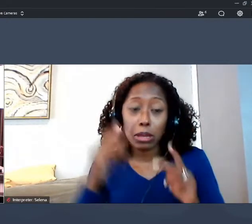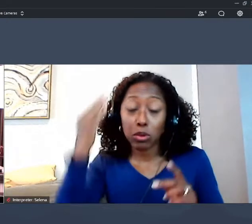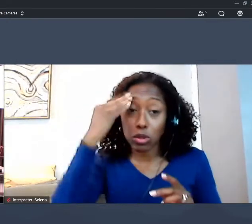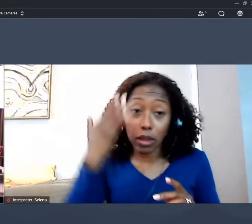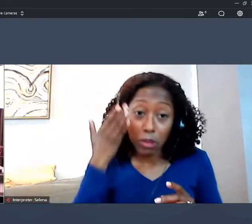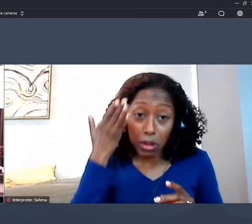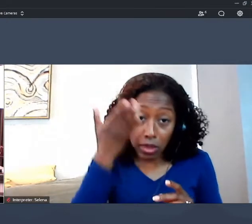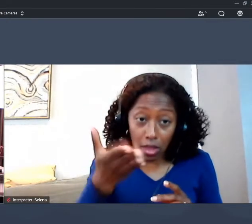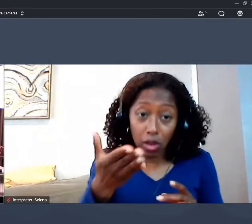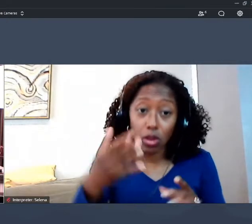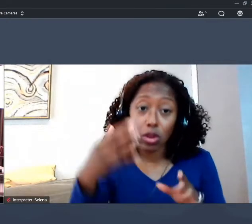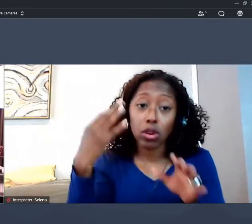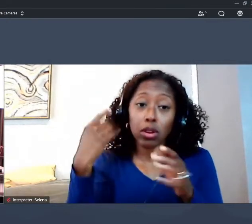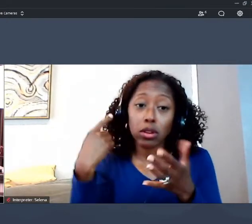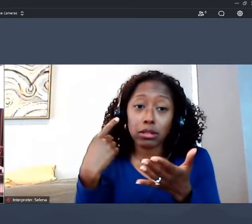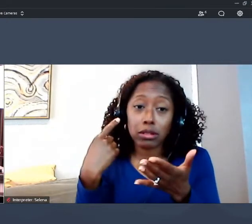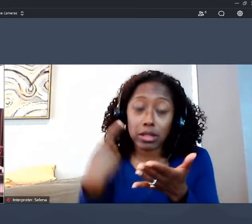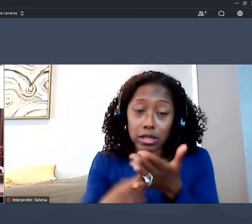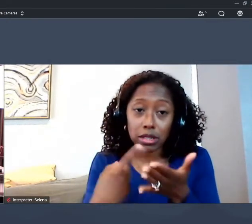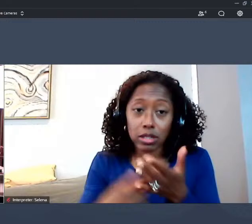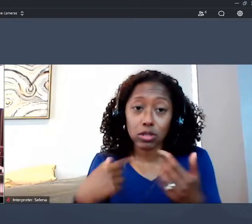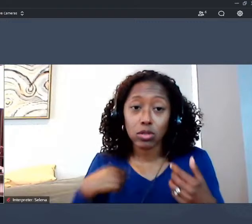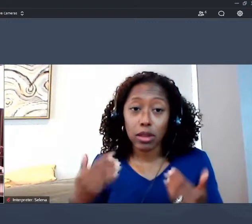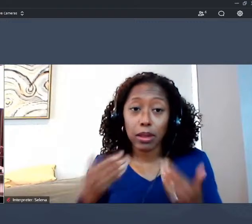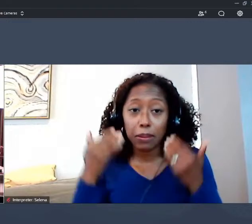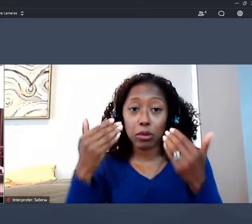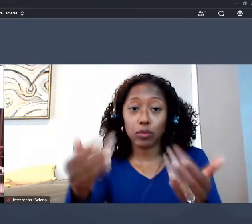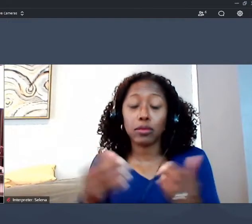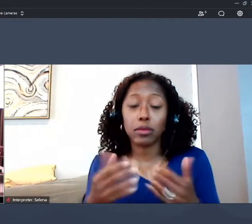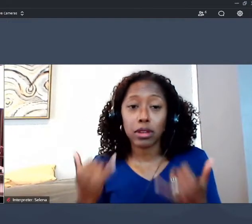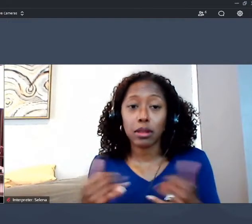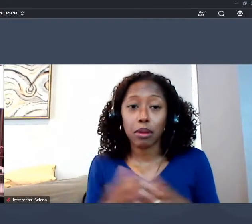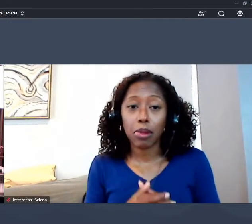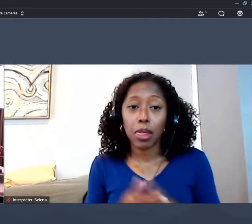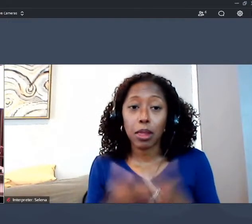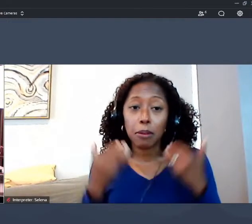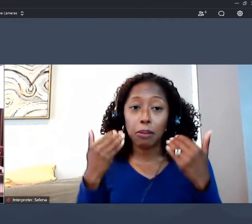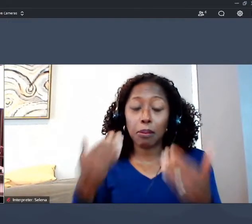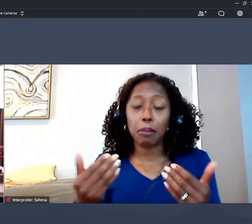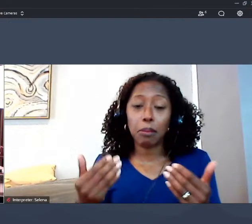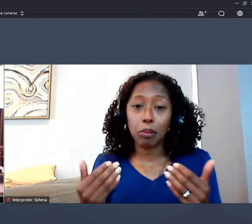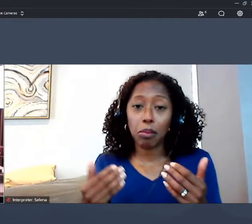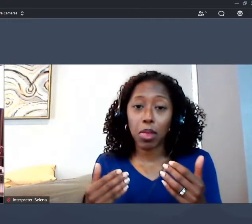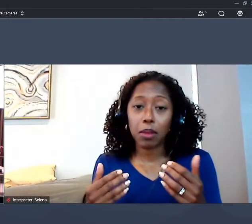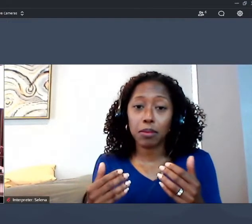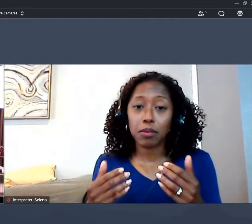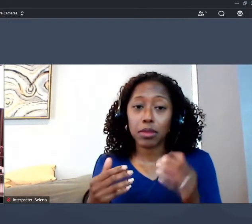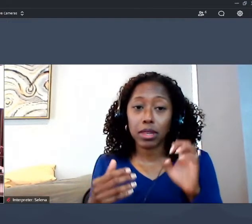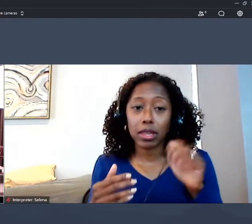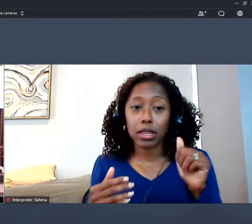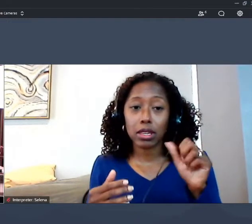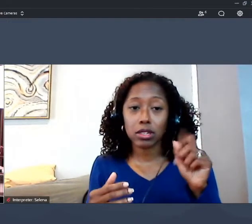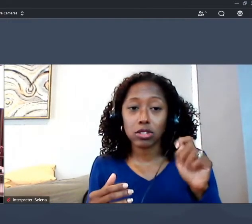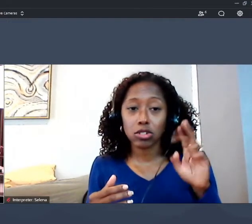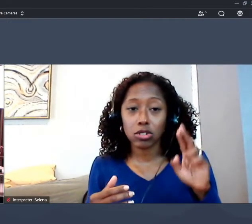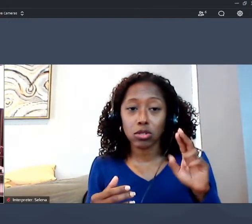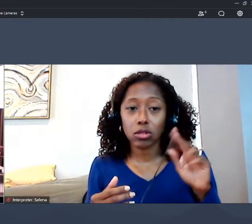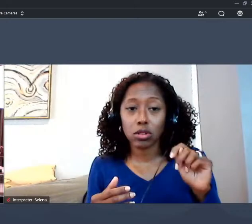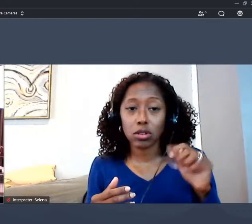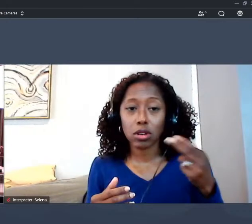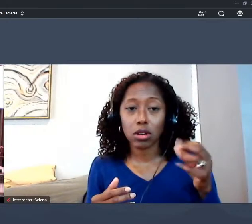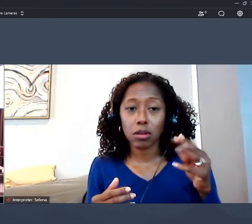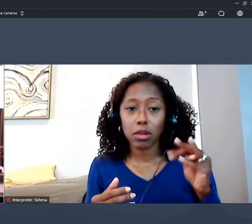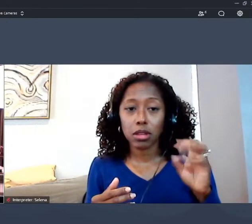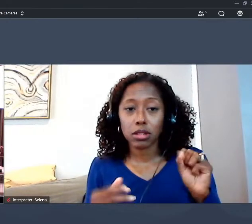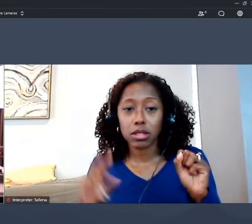their items. So I'll move it now. I think it's been moved digitally by Council Lady Easter Thomas, second by Councilman Warren. Chief,